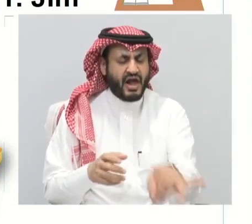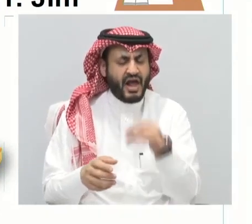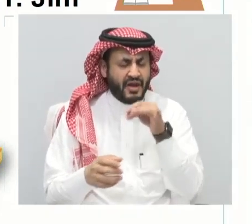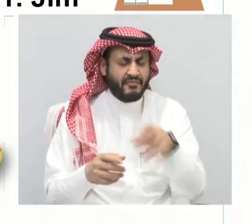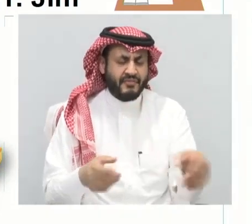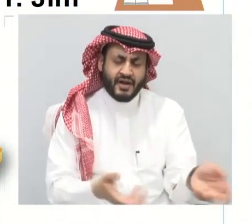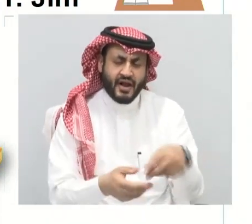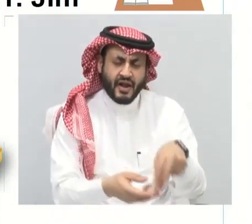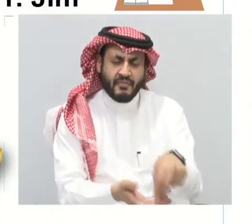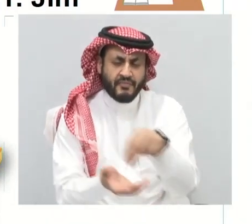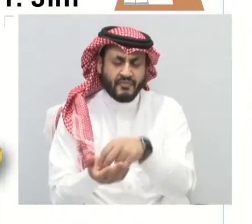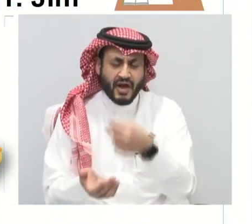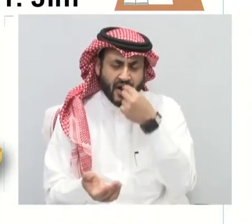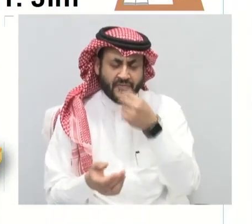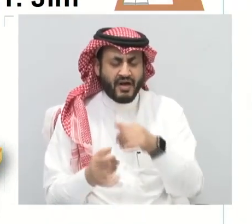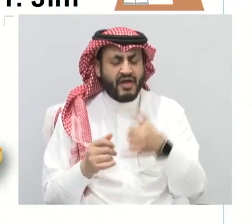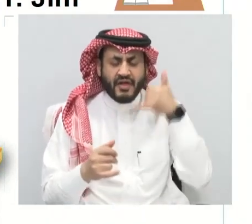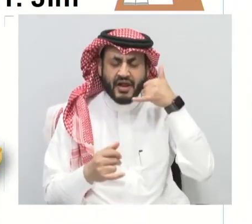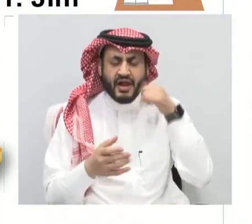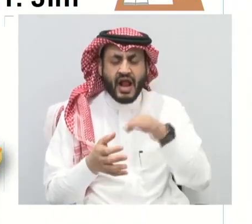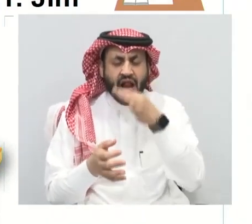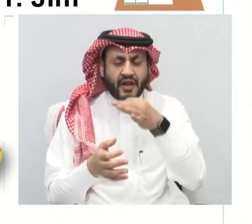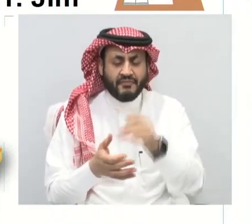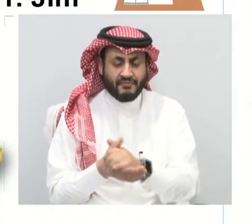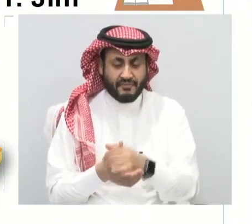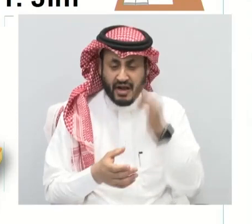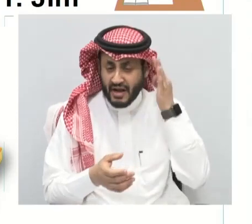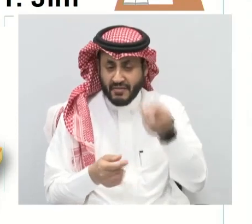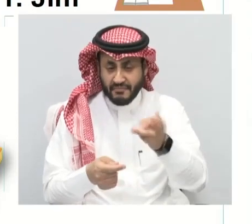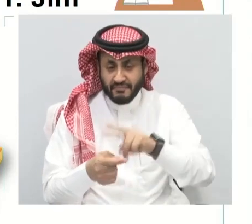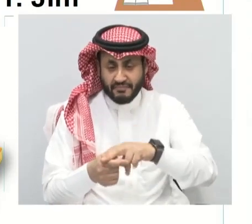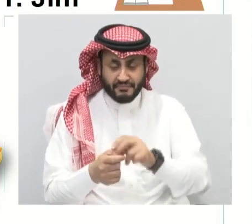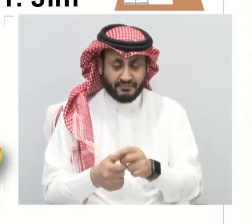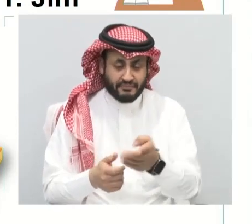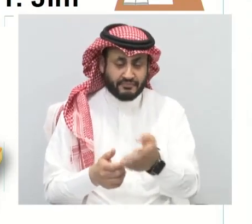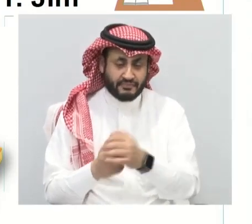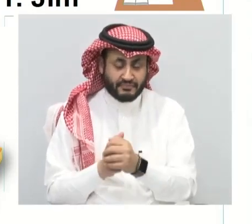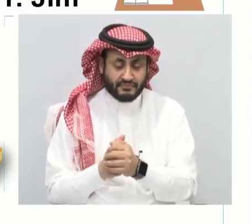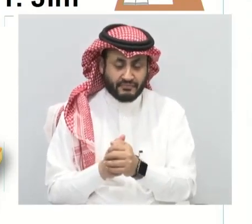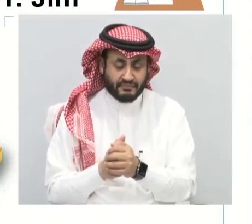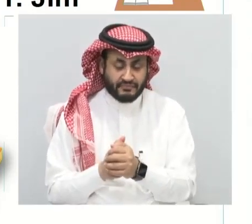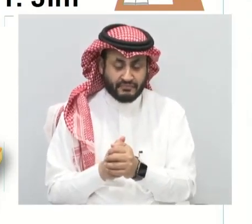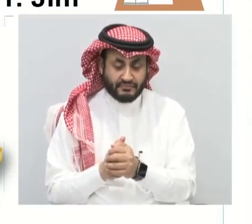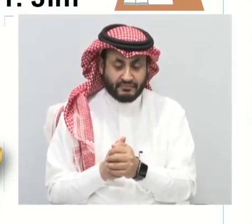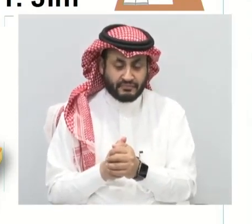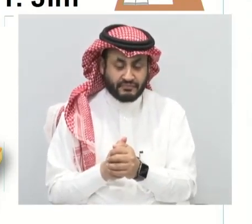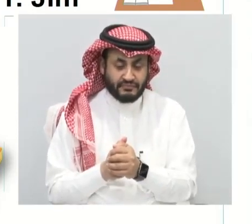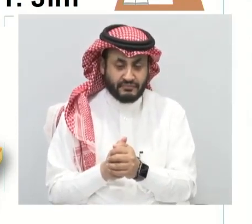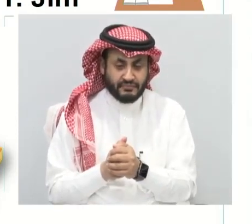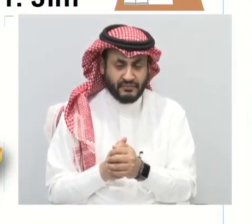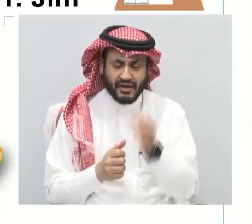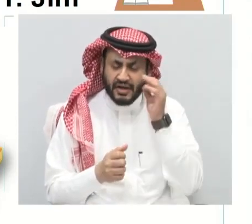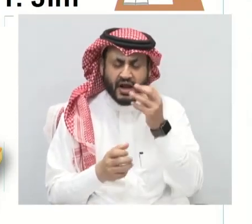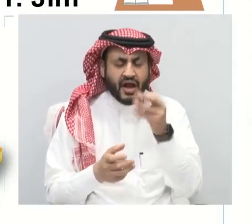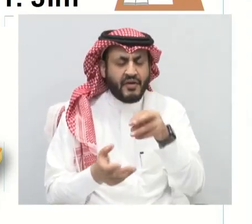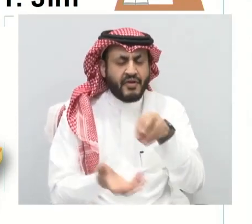snacks. This is the message that he has recorded. Let's listen again to this message, and we will find out how to